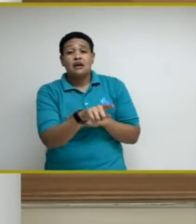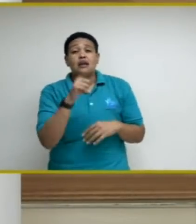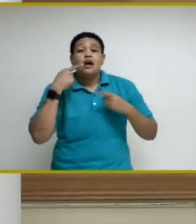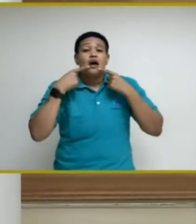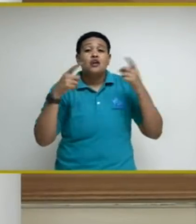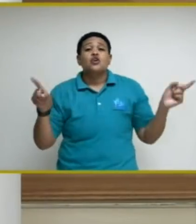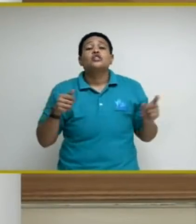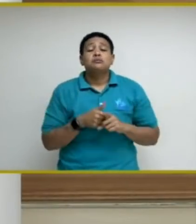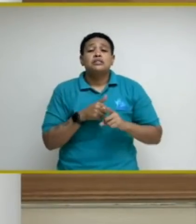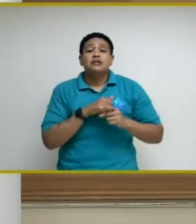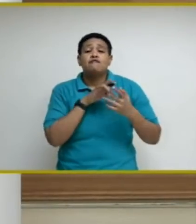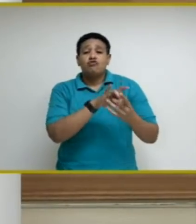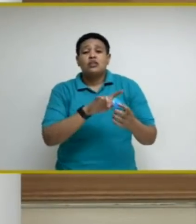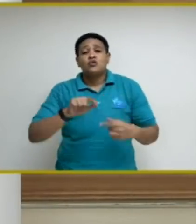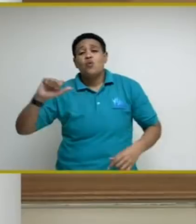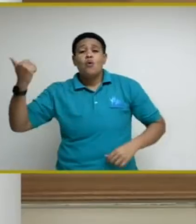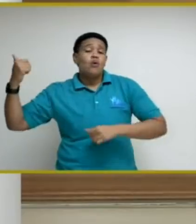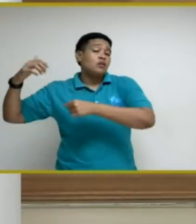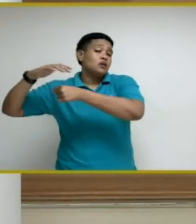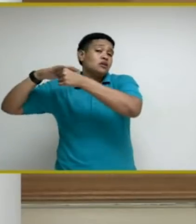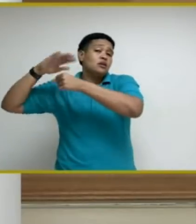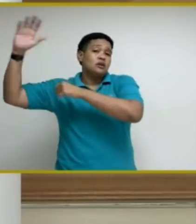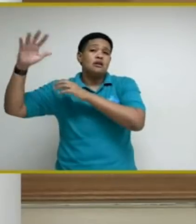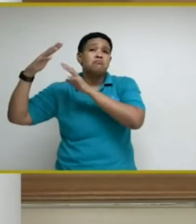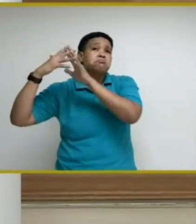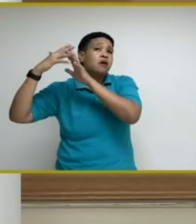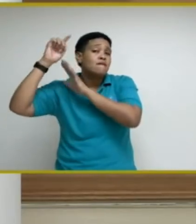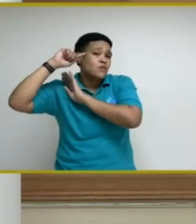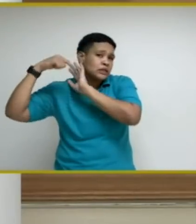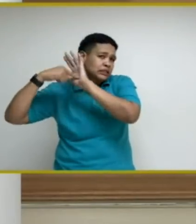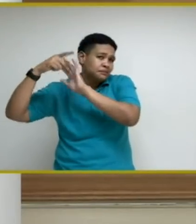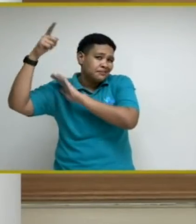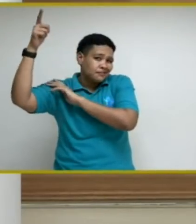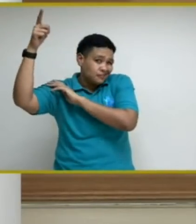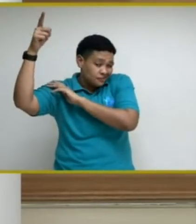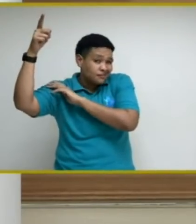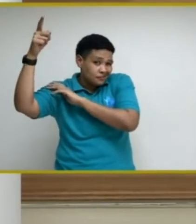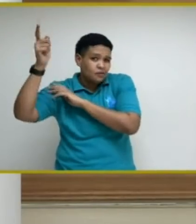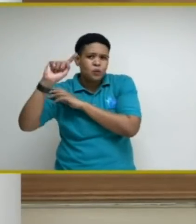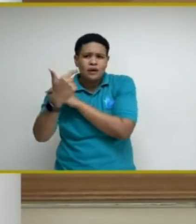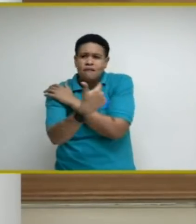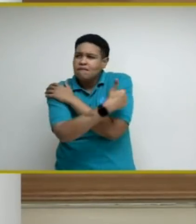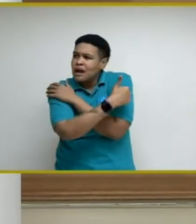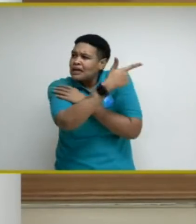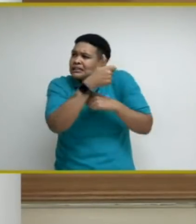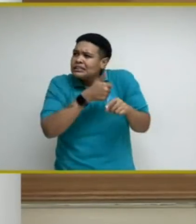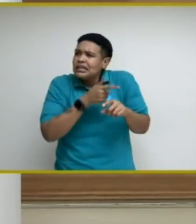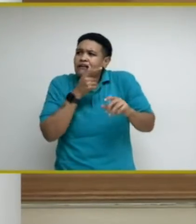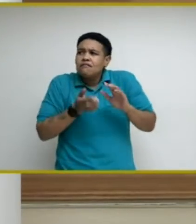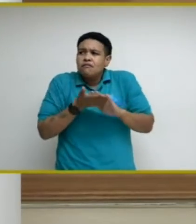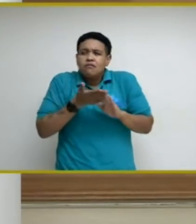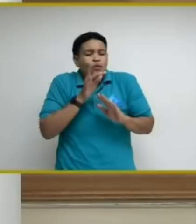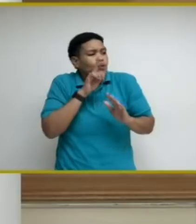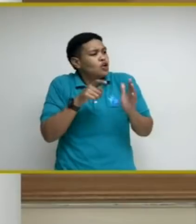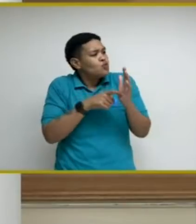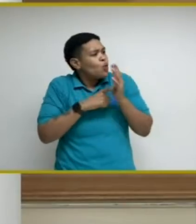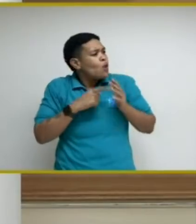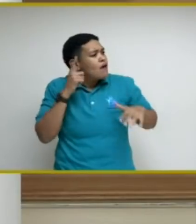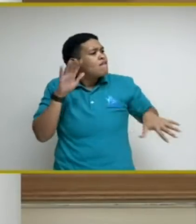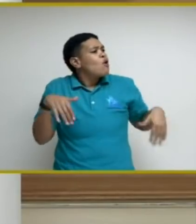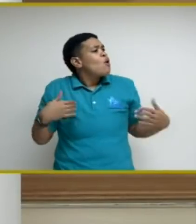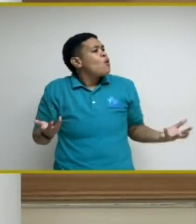announcement in other jurisdictions, the US, for example, where a vaccination is going to be required